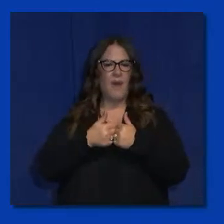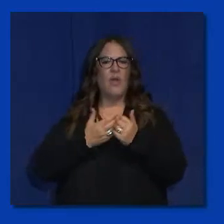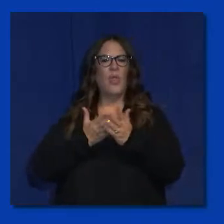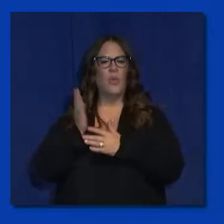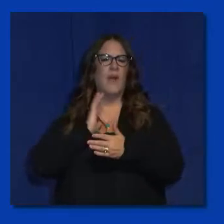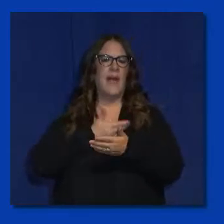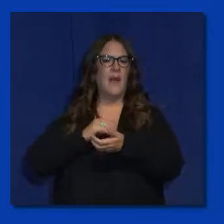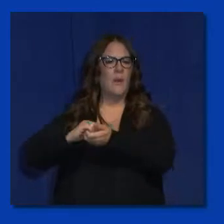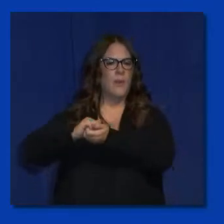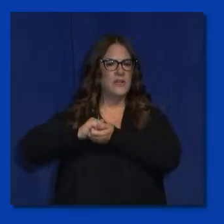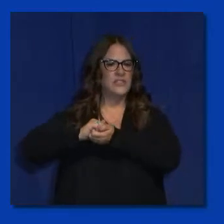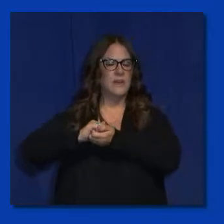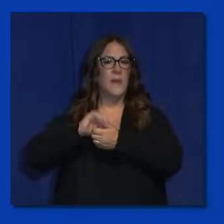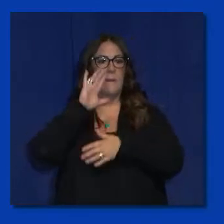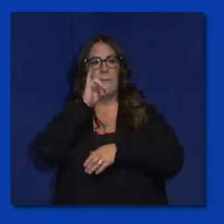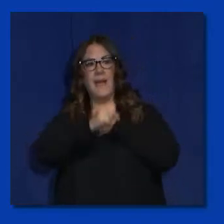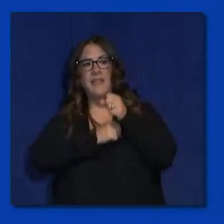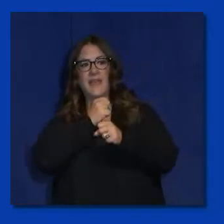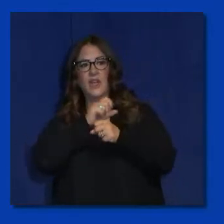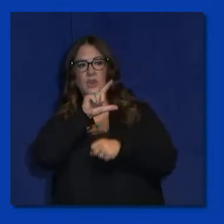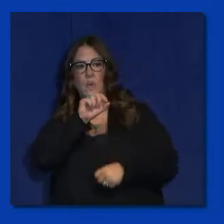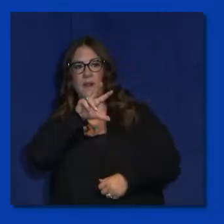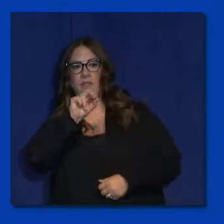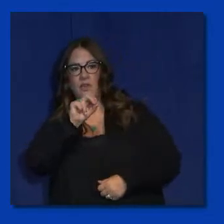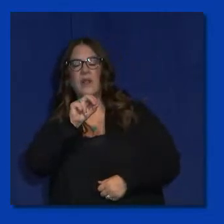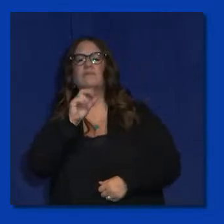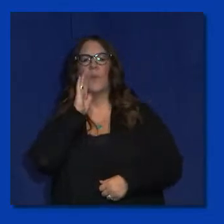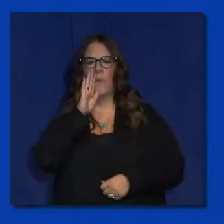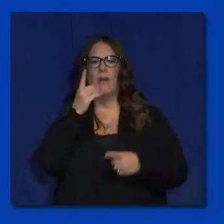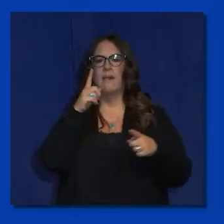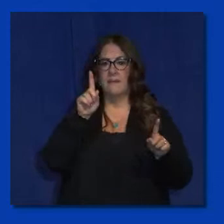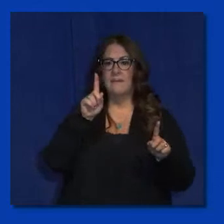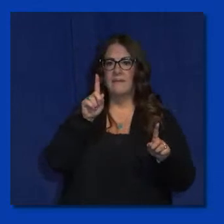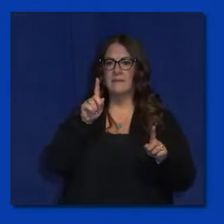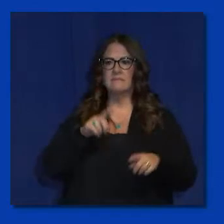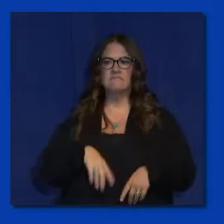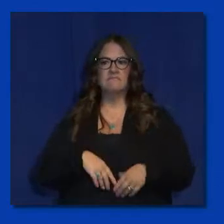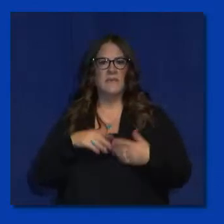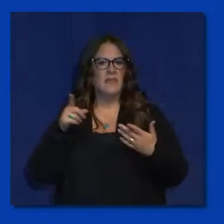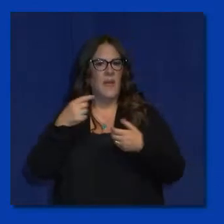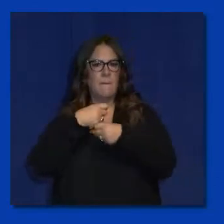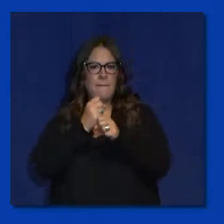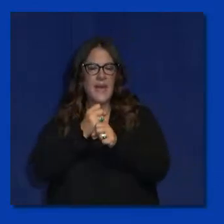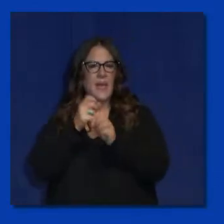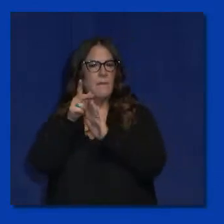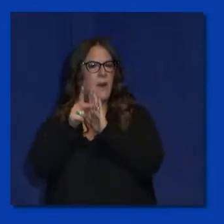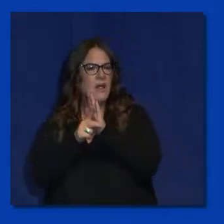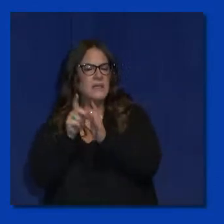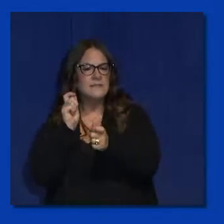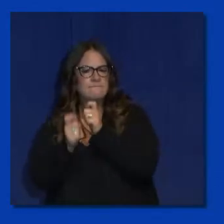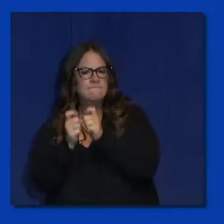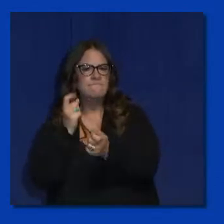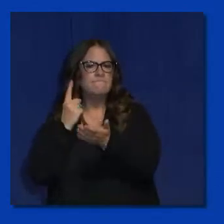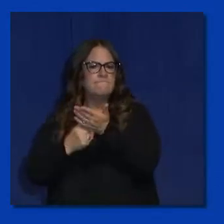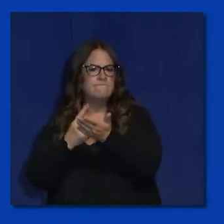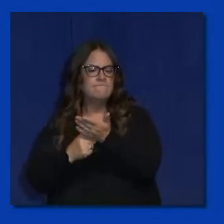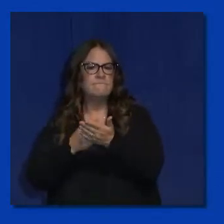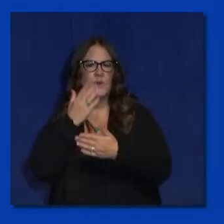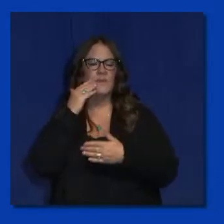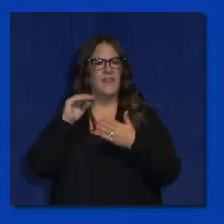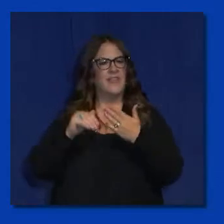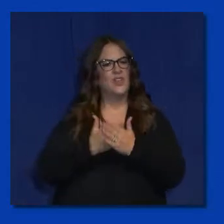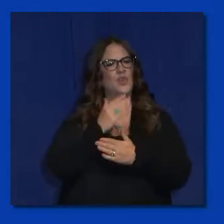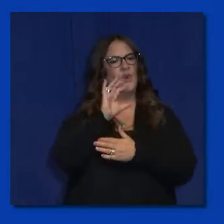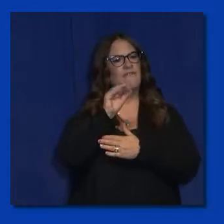partnership by 2030, just in a few years. And they're already driving. Policy discussions are changing because of this new